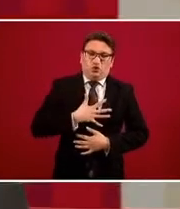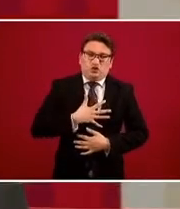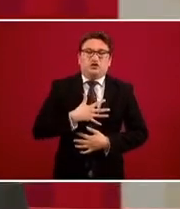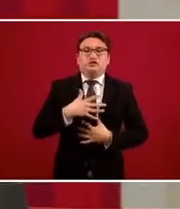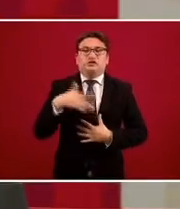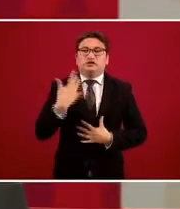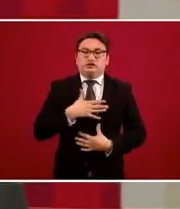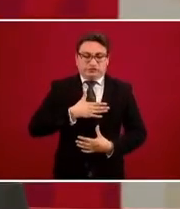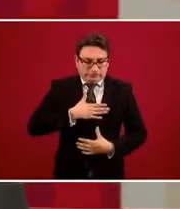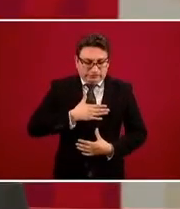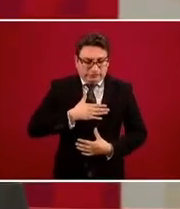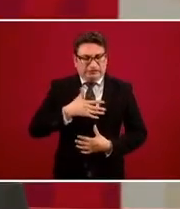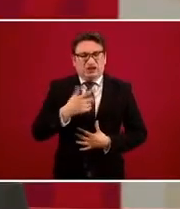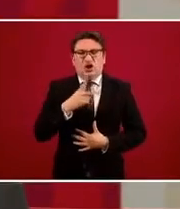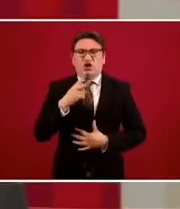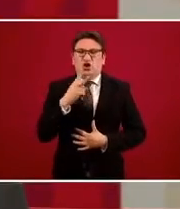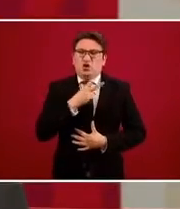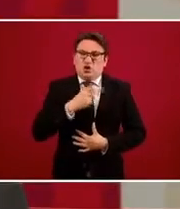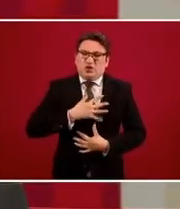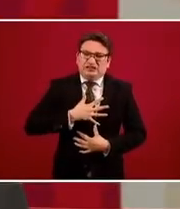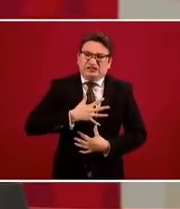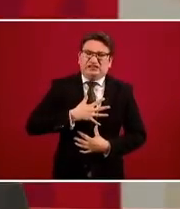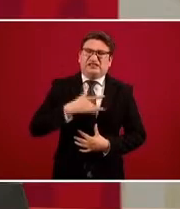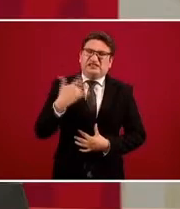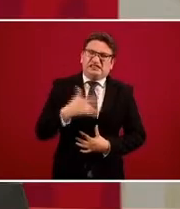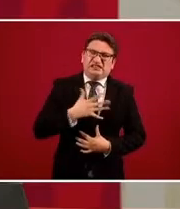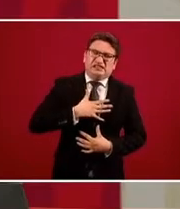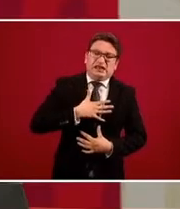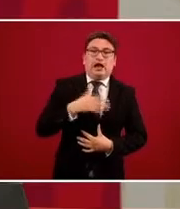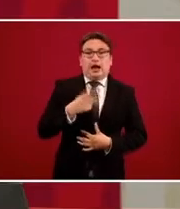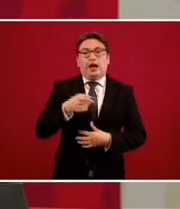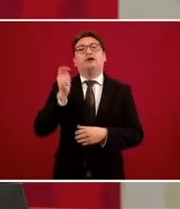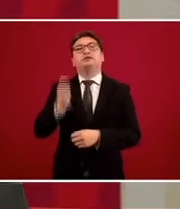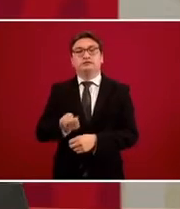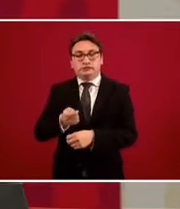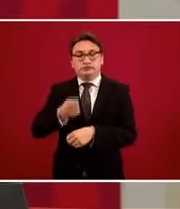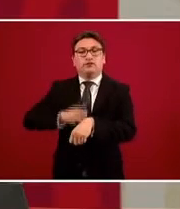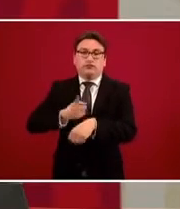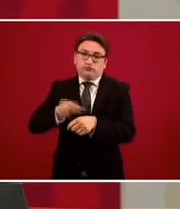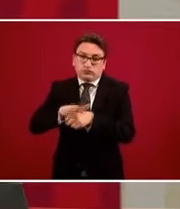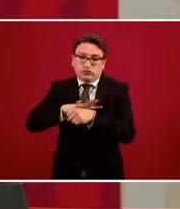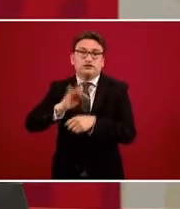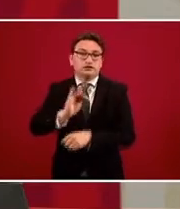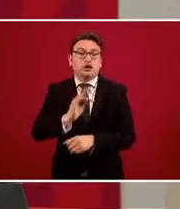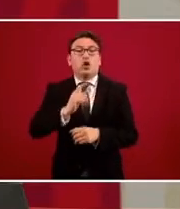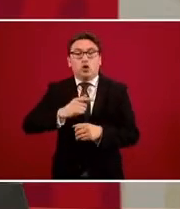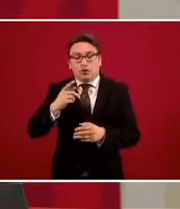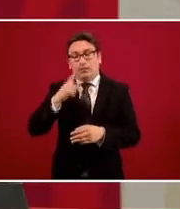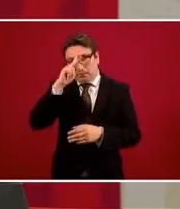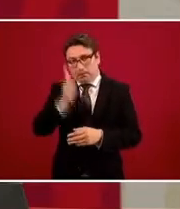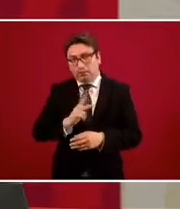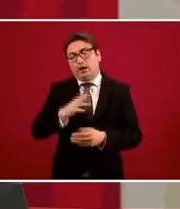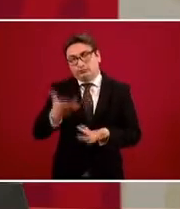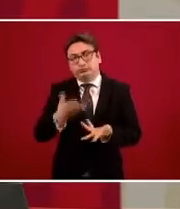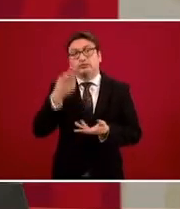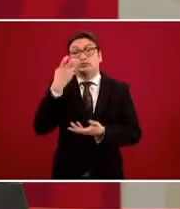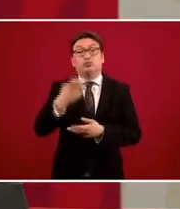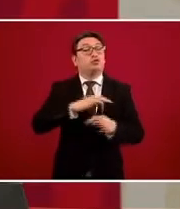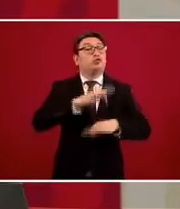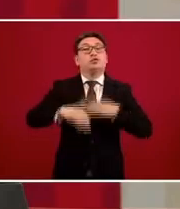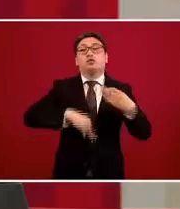symptom of an oxygen insufficiency. So let me